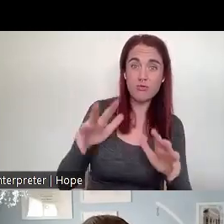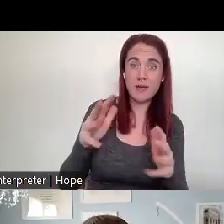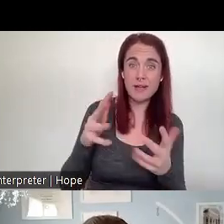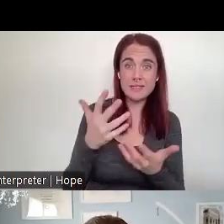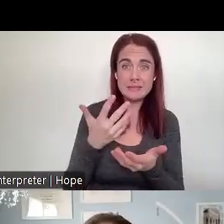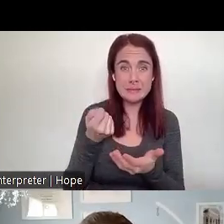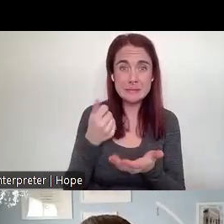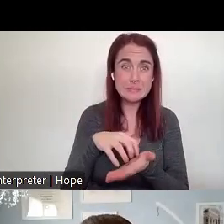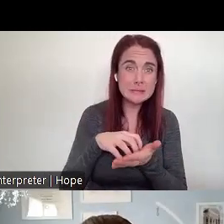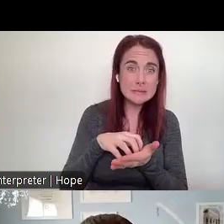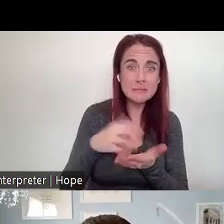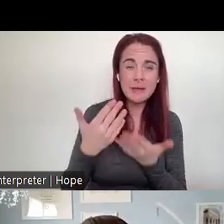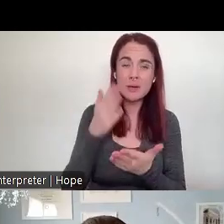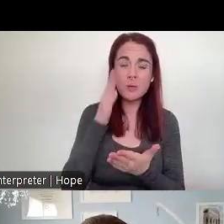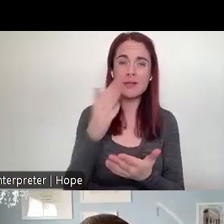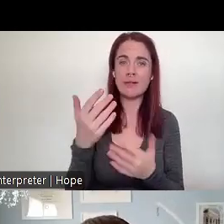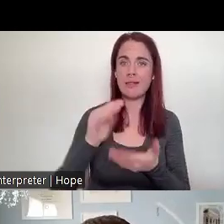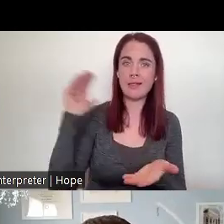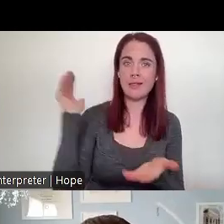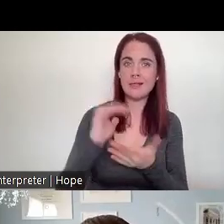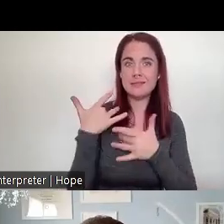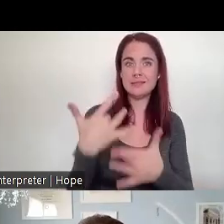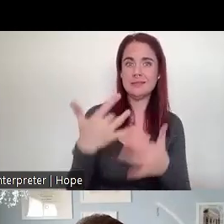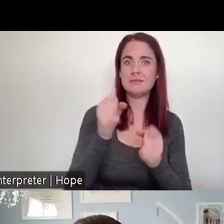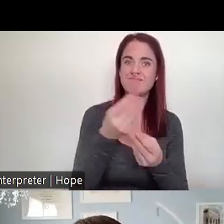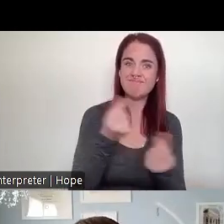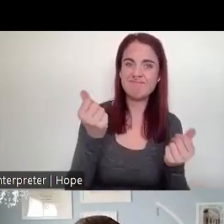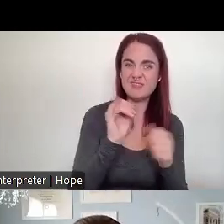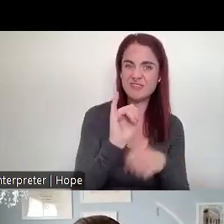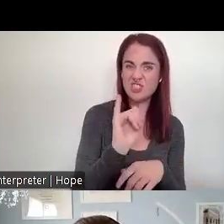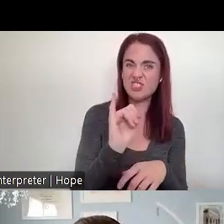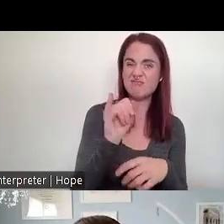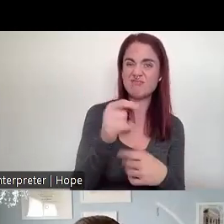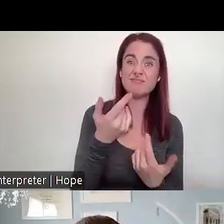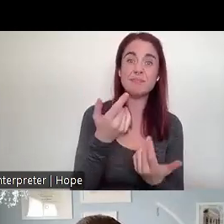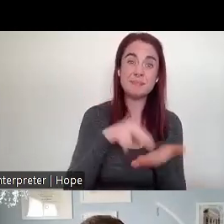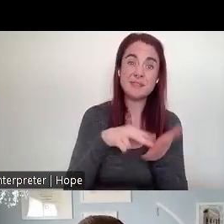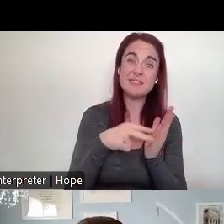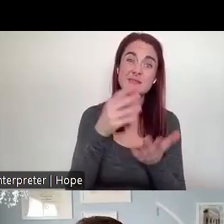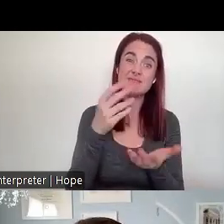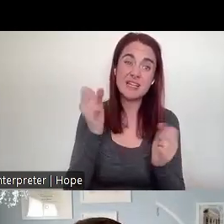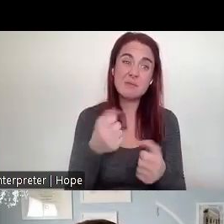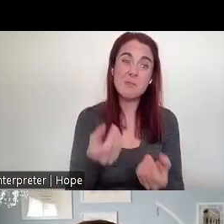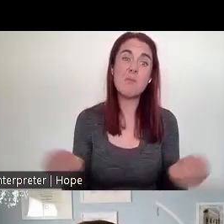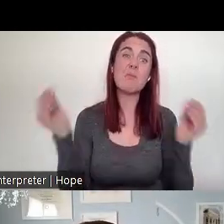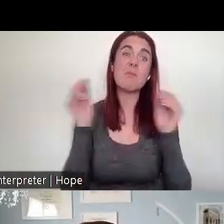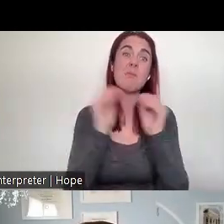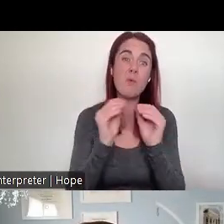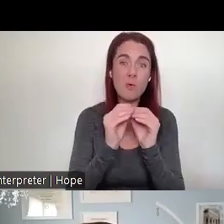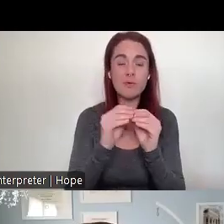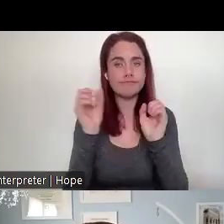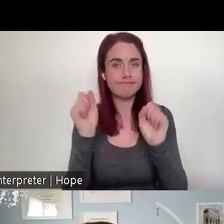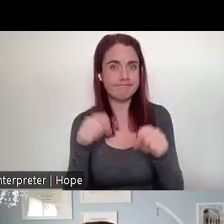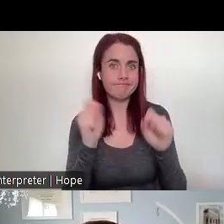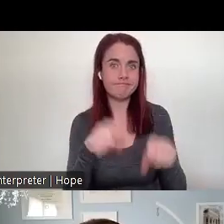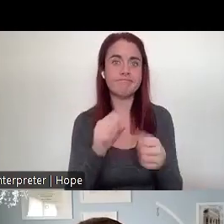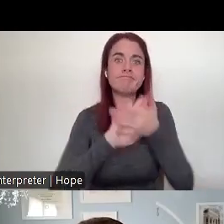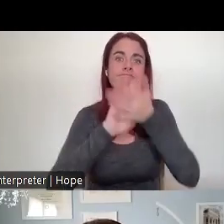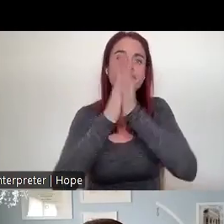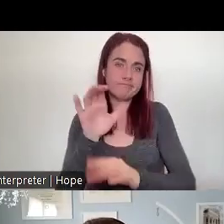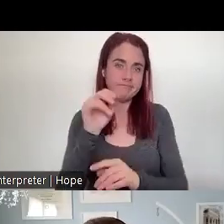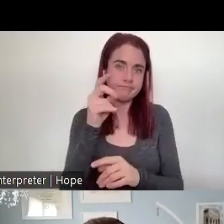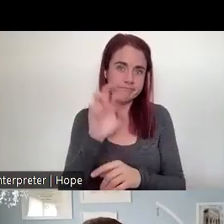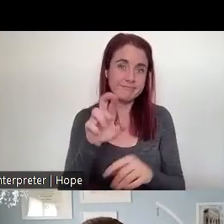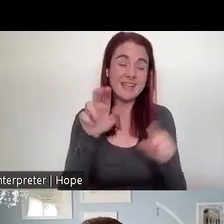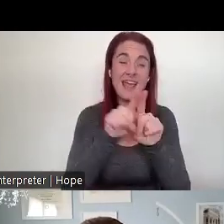side, you may have less likely of a chance to clear the infection and therefore more likely a chance of it progressing to cancer. And like other